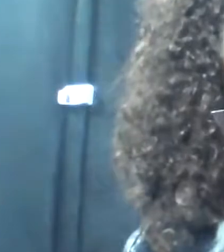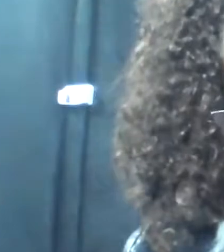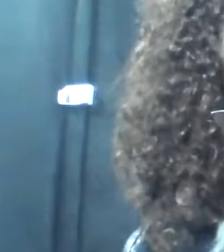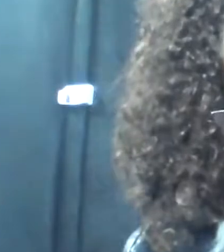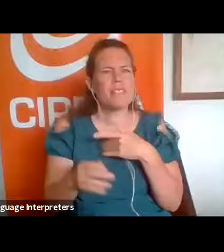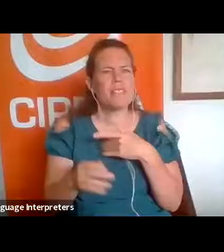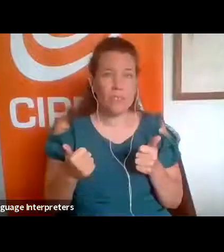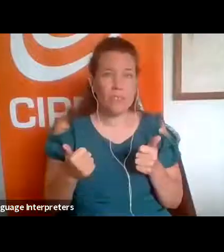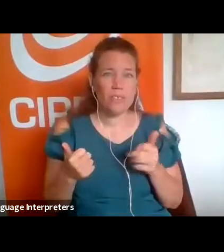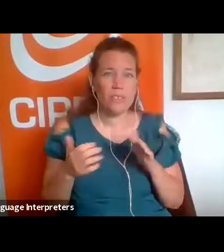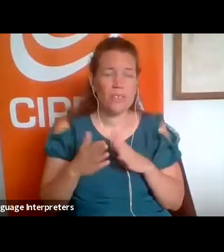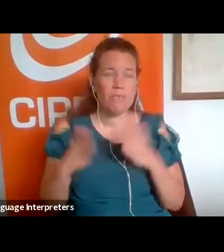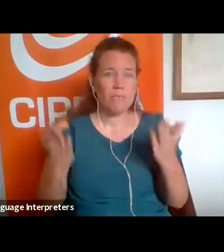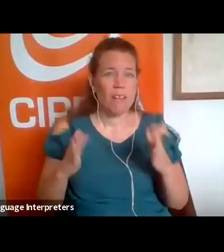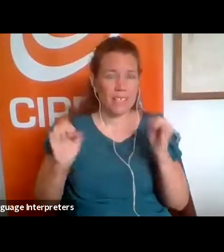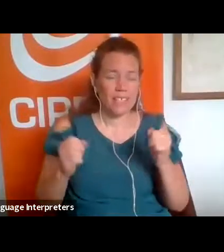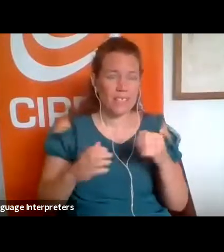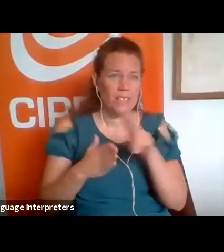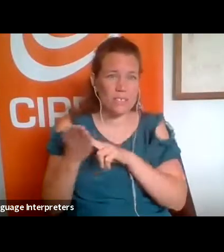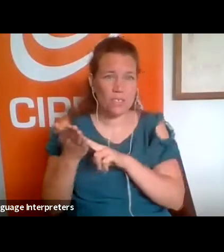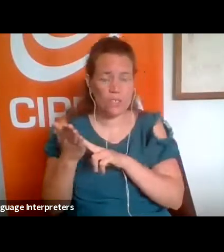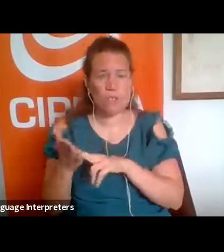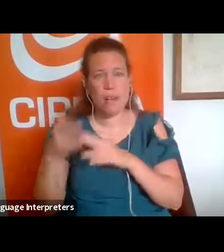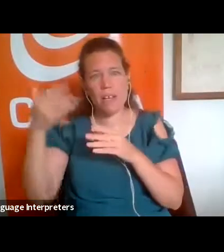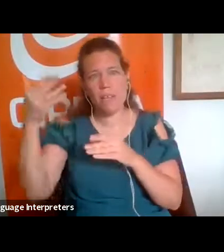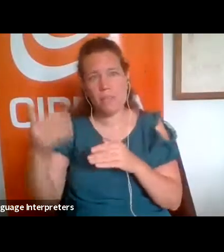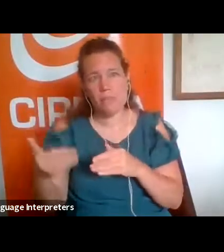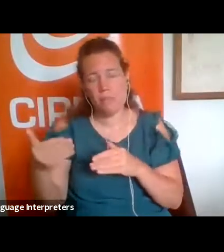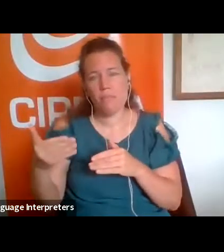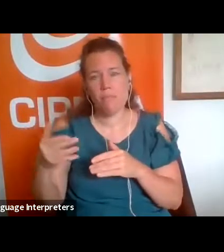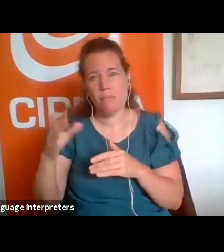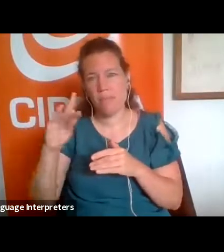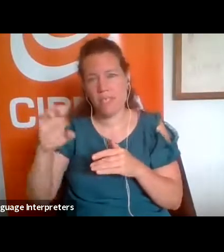my PC to present and then of course to speak through my phone.